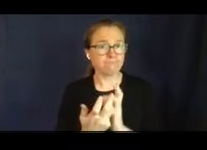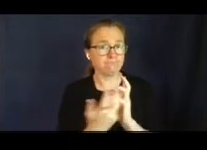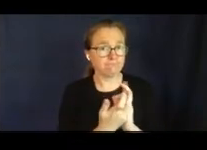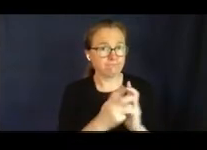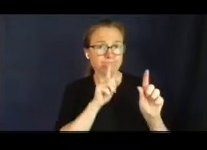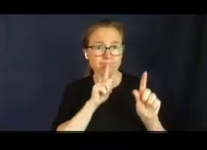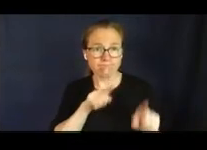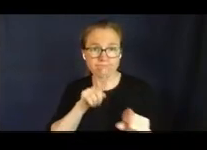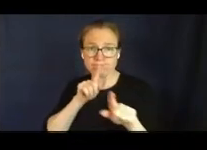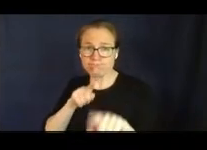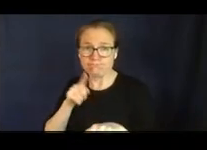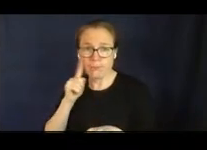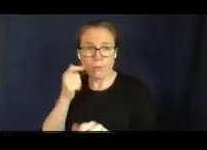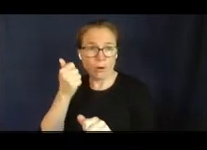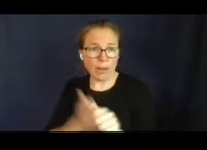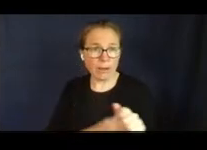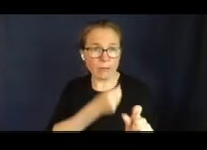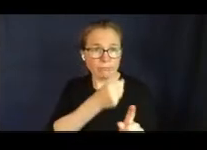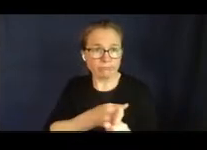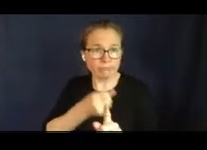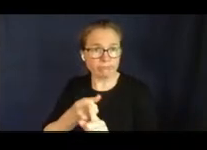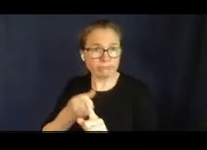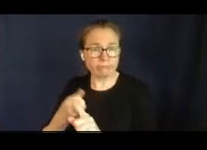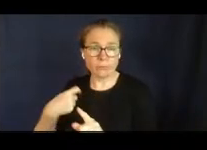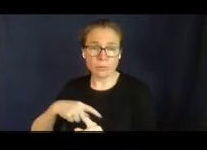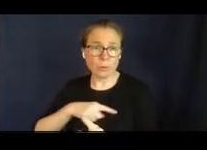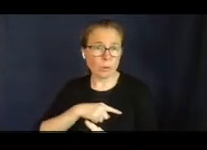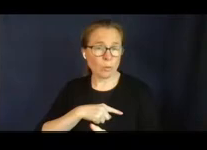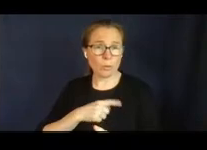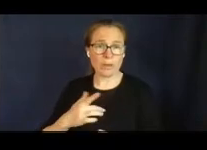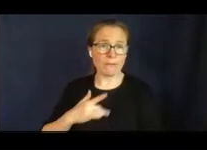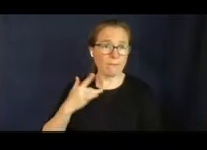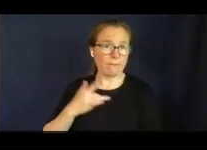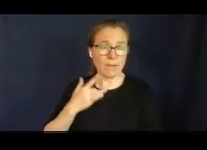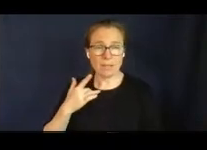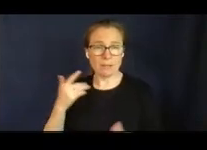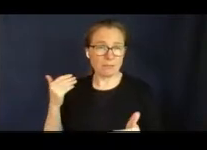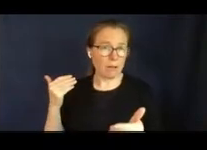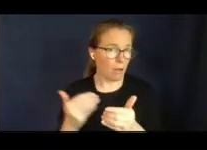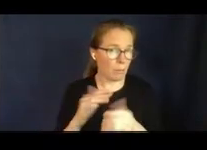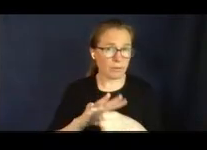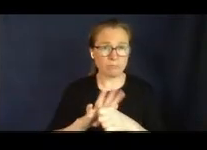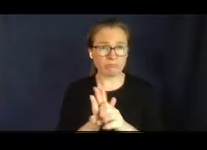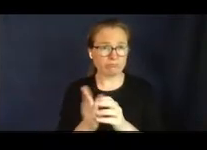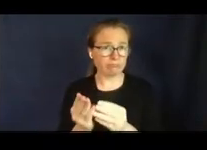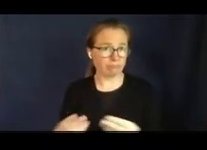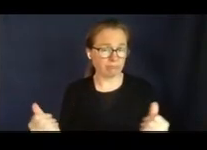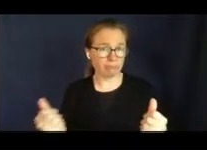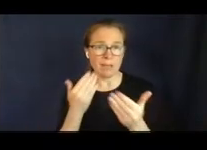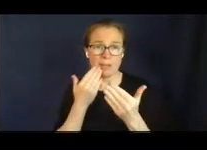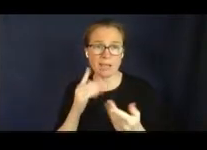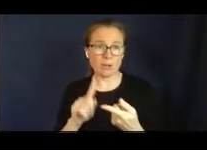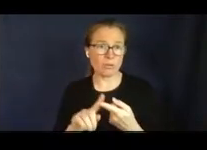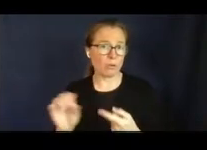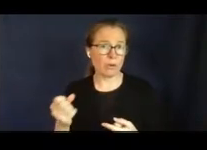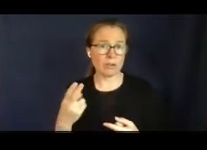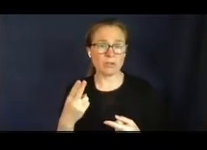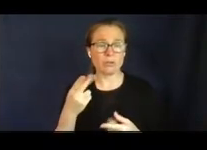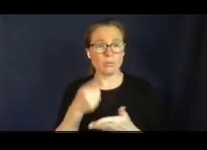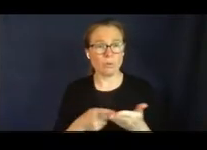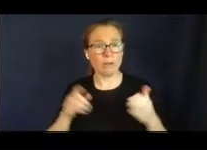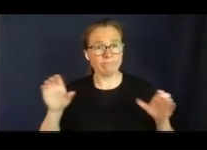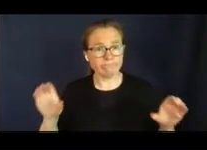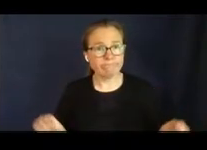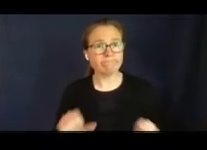all confidently say we are rounding the final corner on the pandemic. I'd like to thank OHSU for everything they have done to get Oregon to this